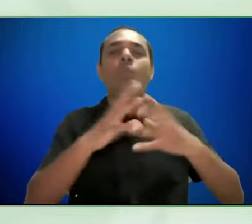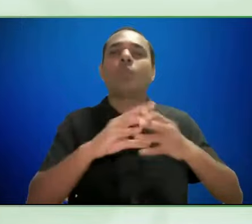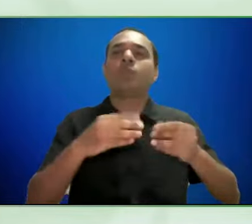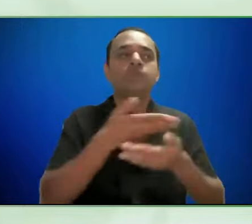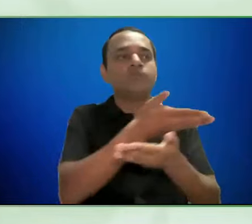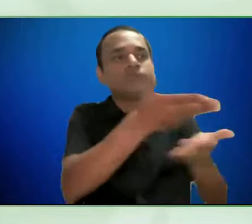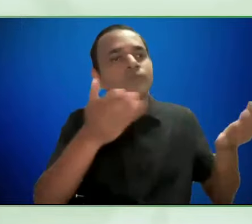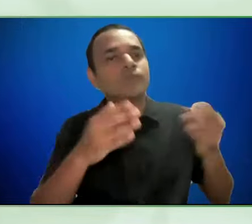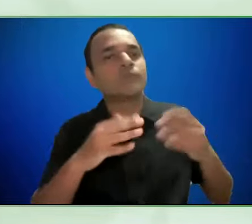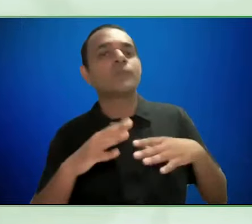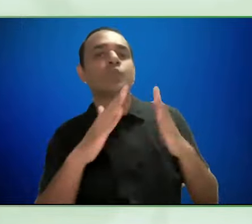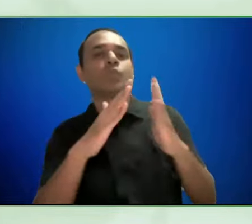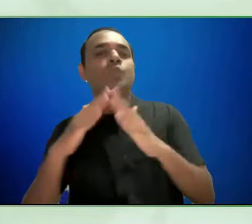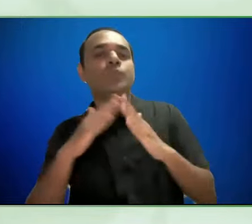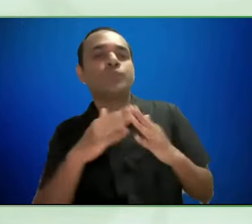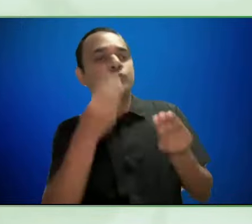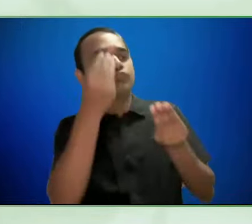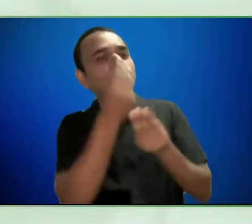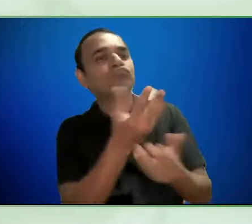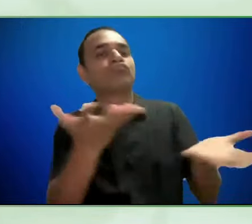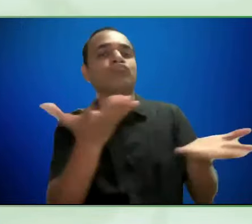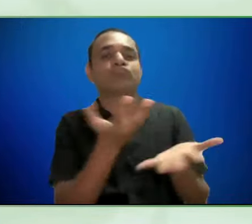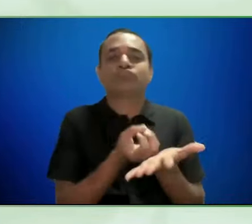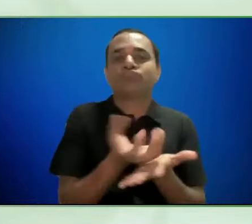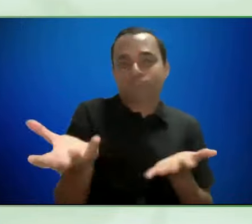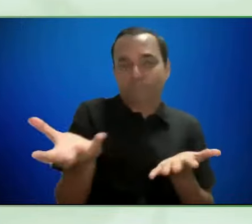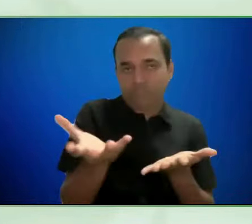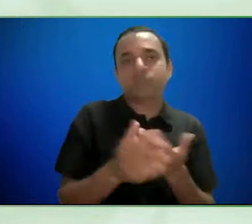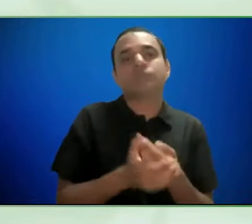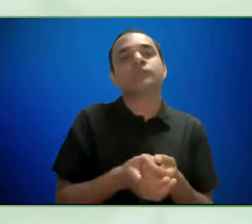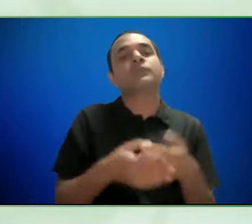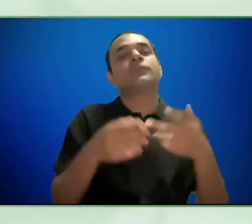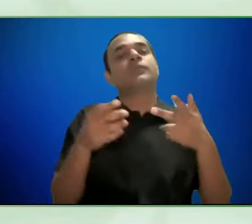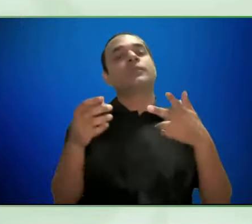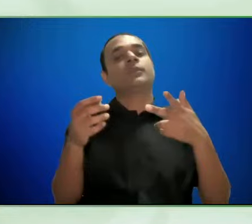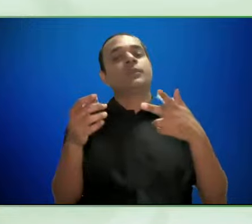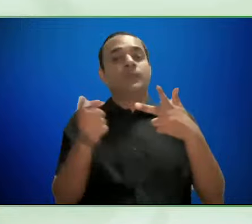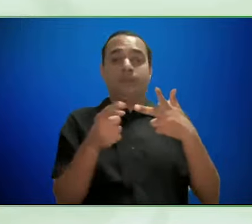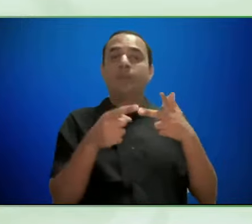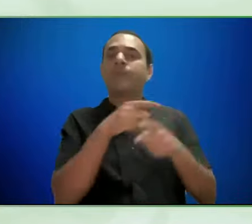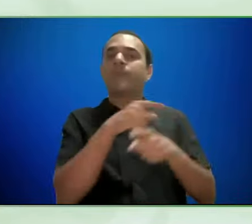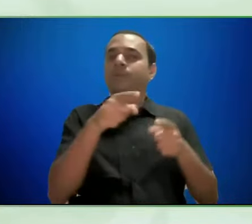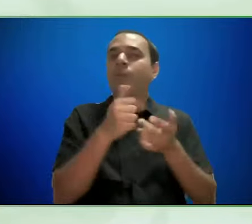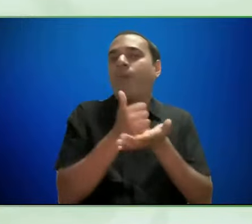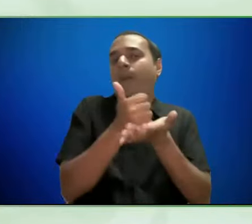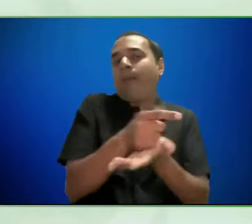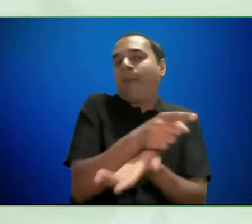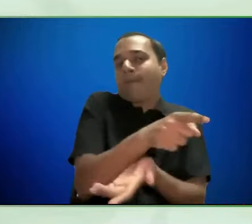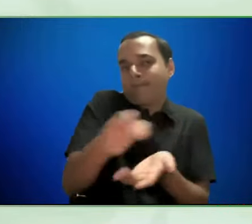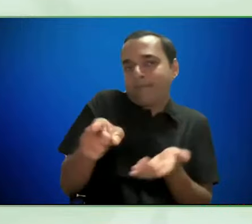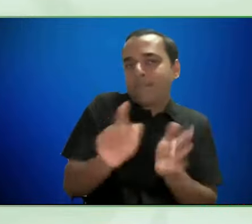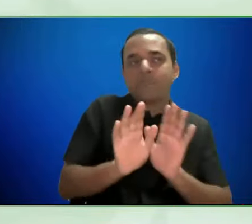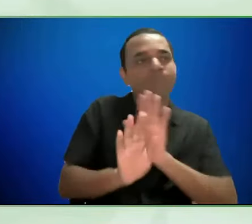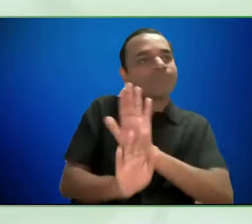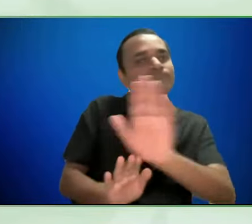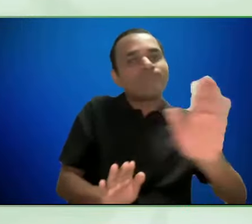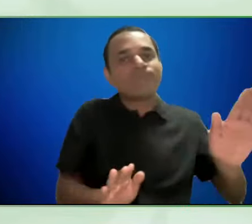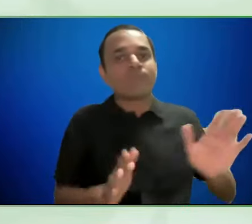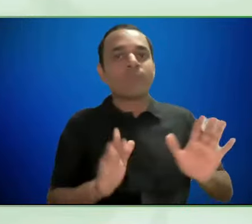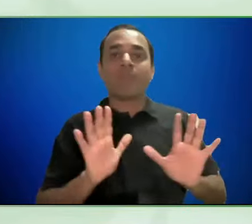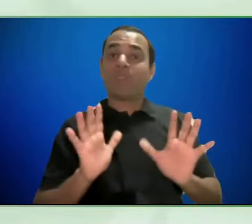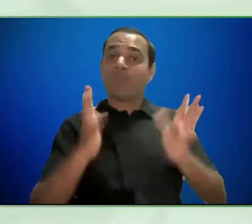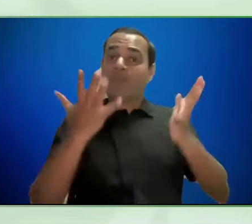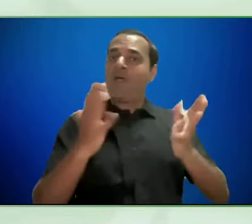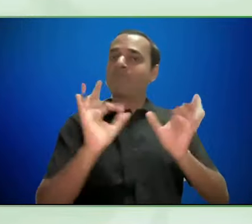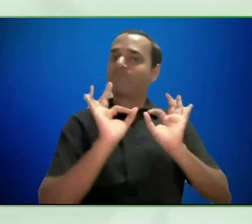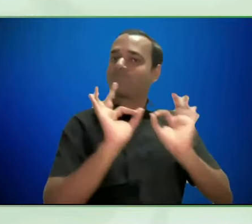obstacles preventing people from having great lives. Okay, thanks a lot. And I see that you have many talents. You know how